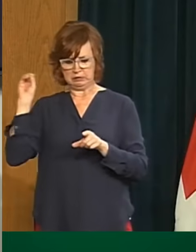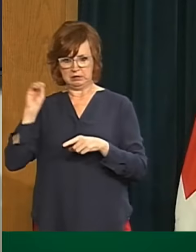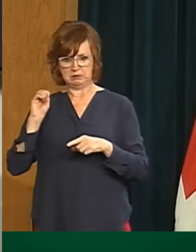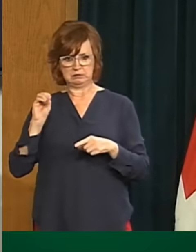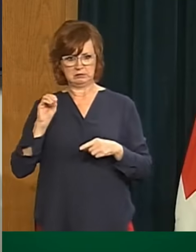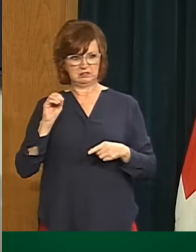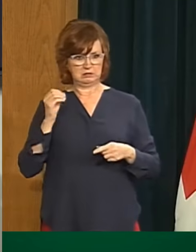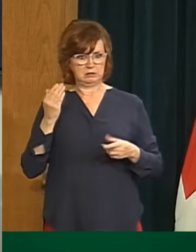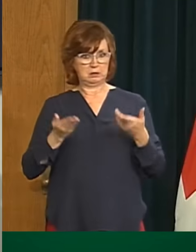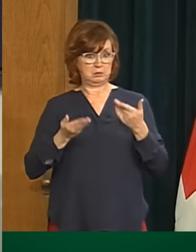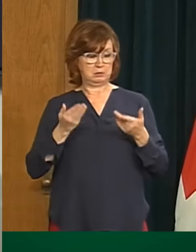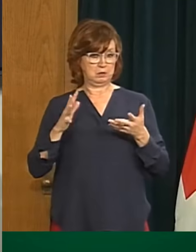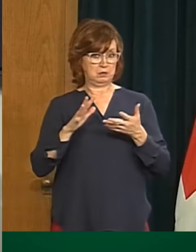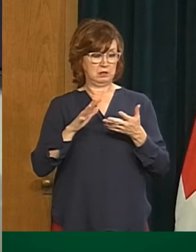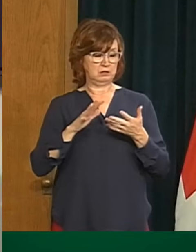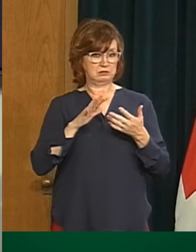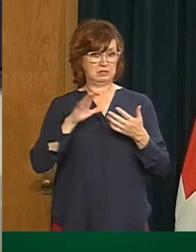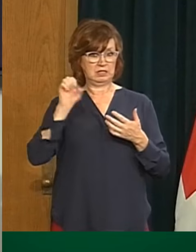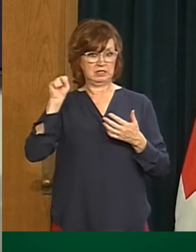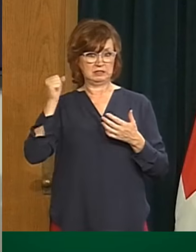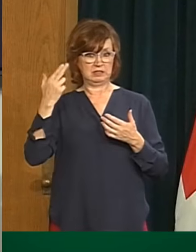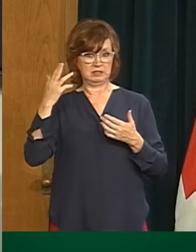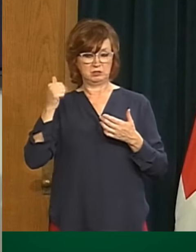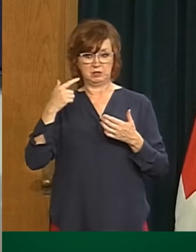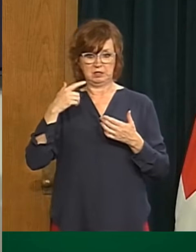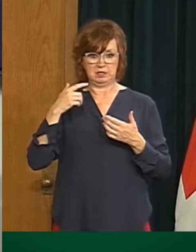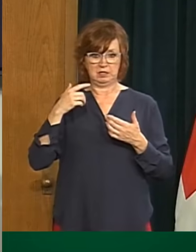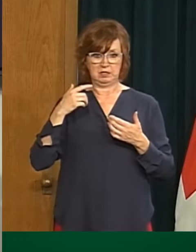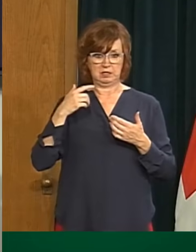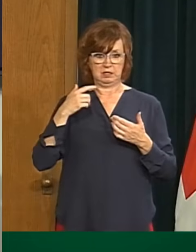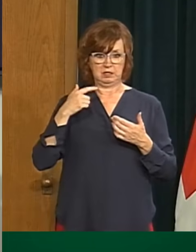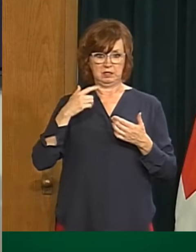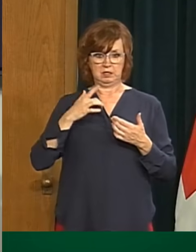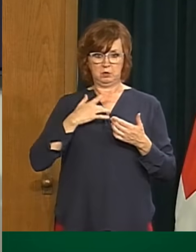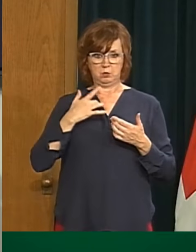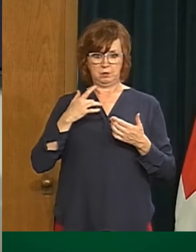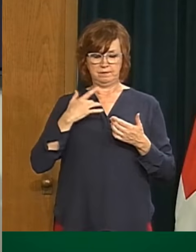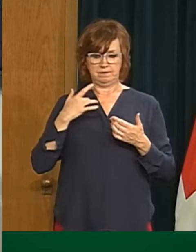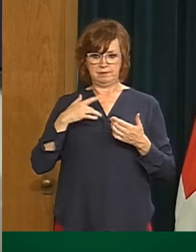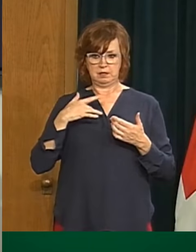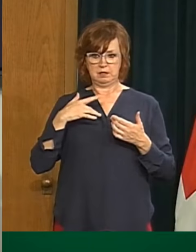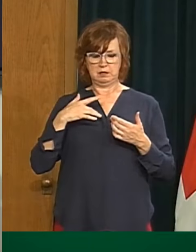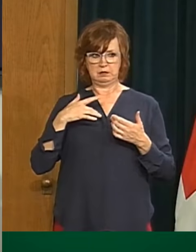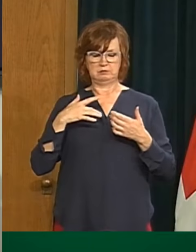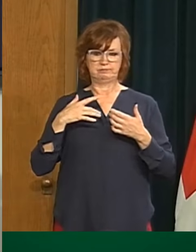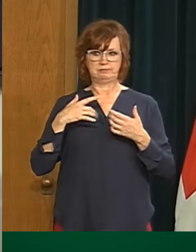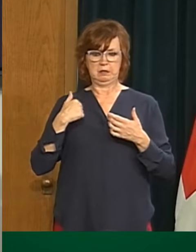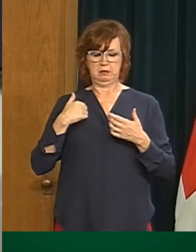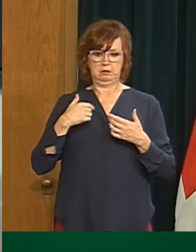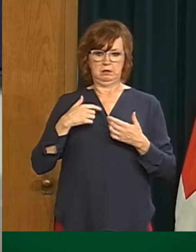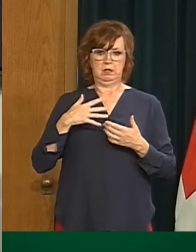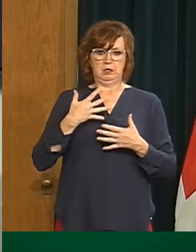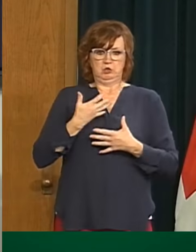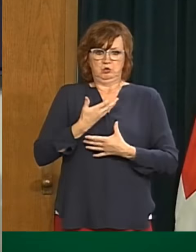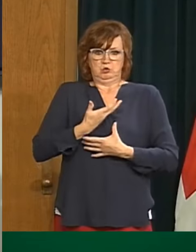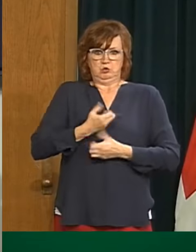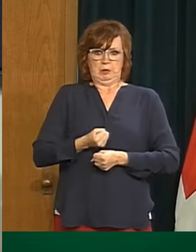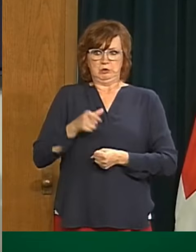maybe been damaged in the SHA, that things, say, like the mayor is learning about this kind of the same day of the media